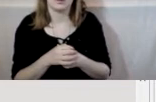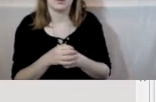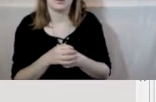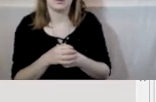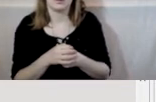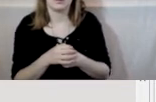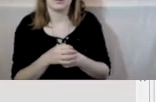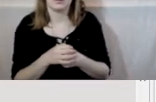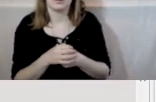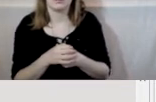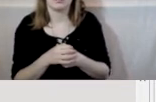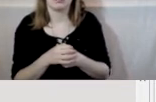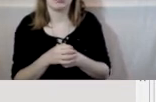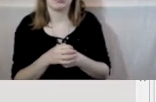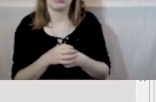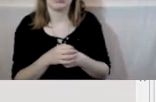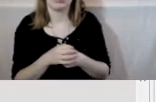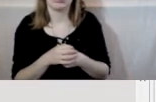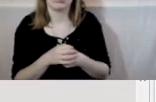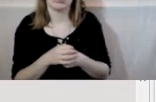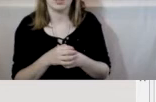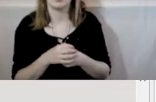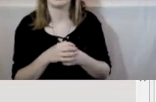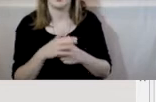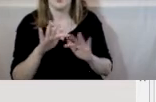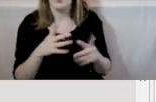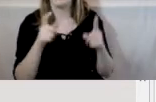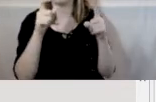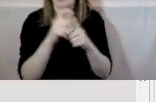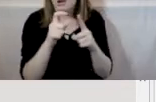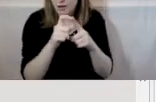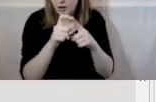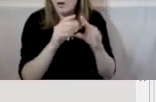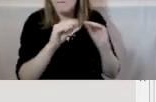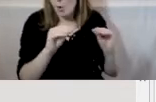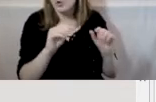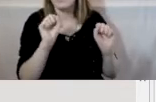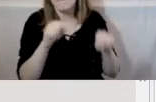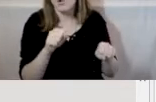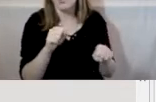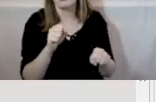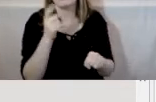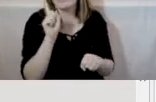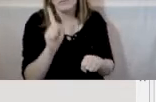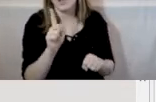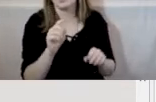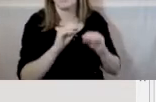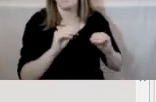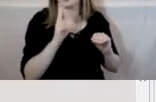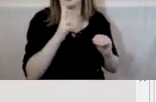professionals, and so also it was good that would be